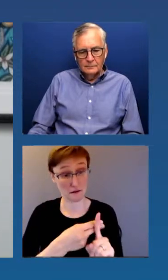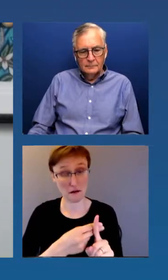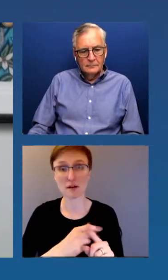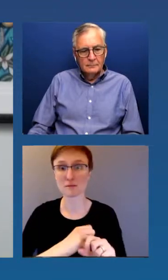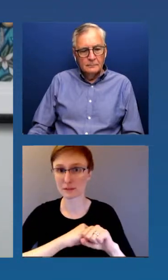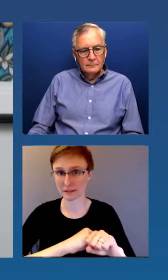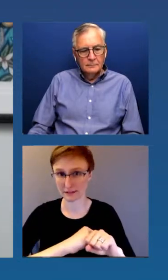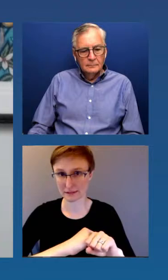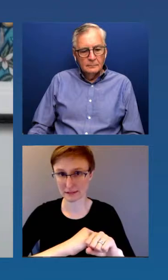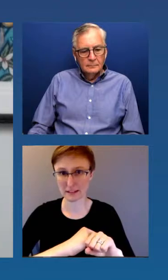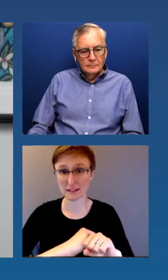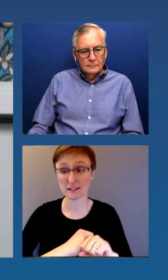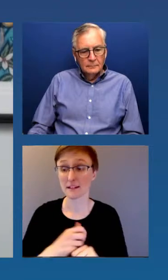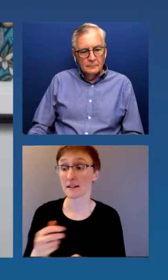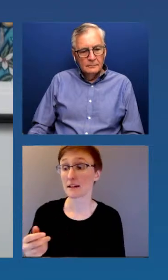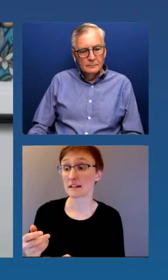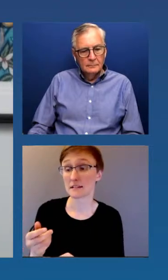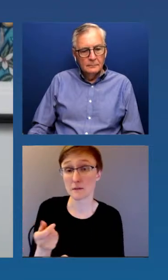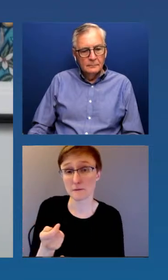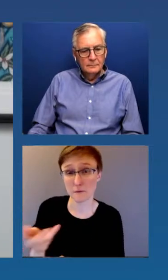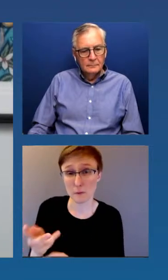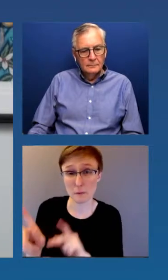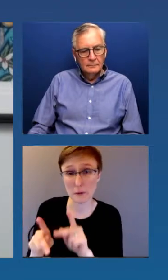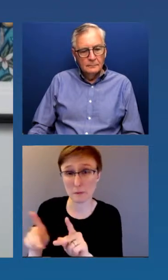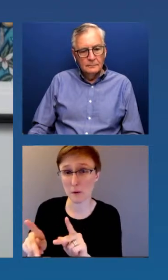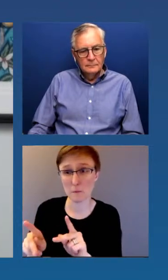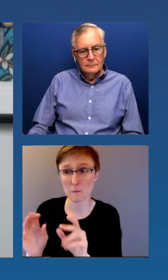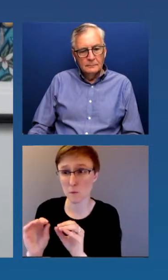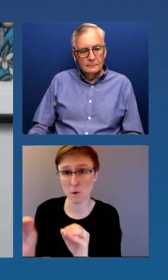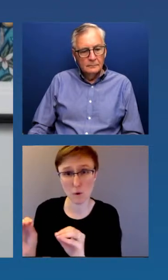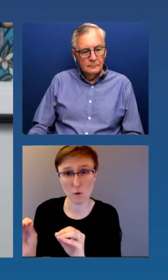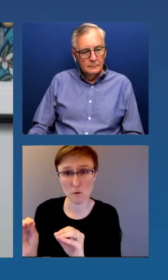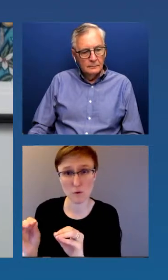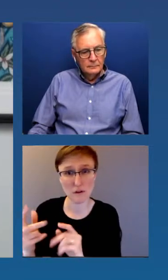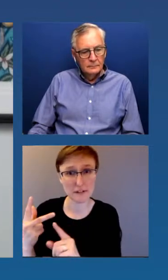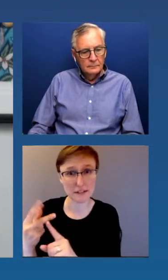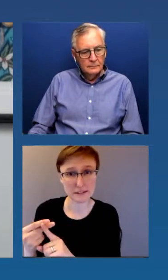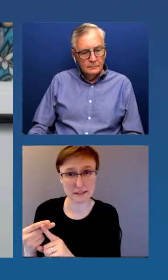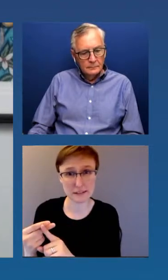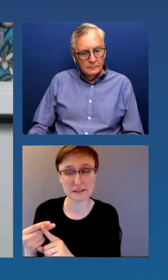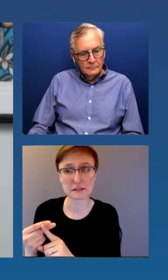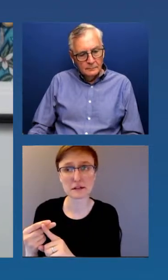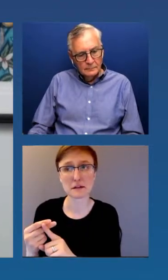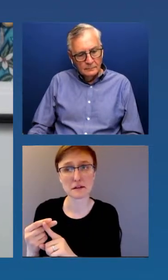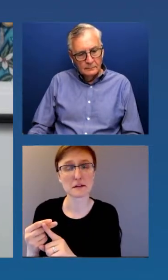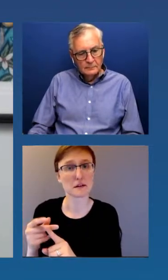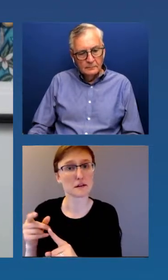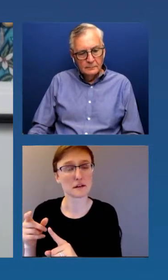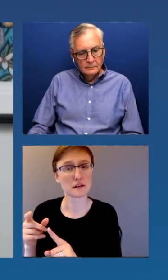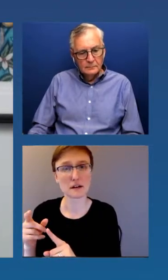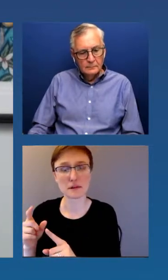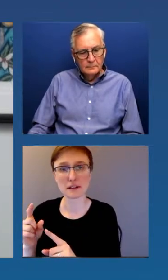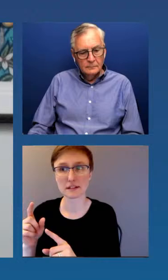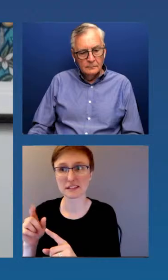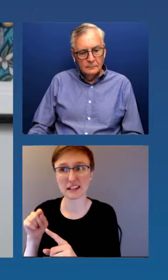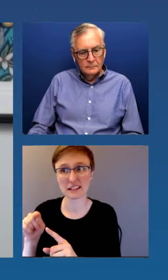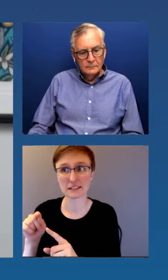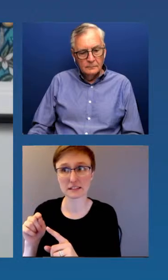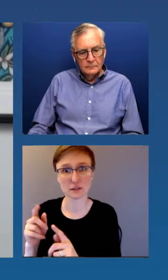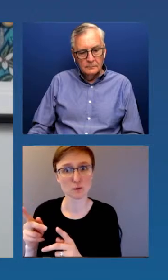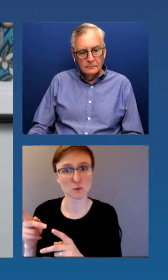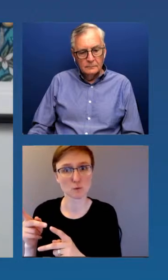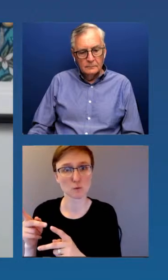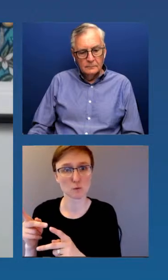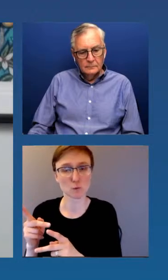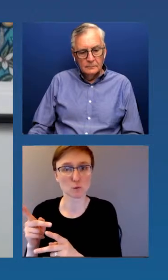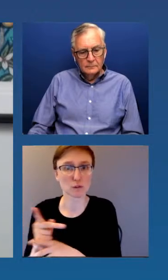unvaccinated people who are going to be at risk of more severe illness, like hospitalizations or even death. And so we're